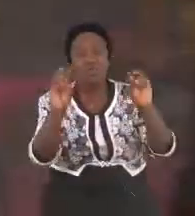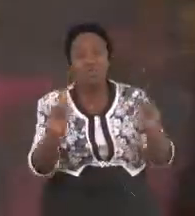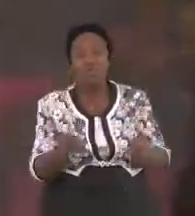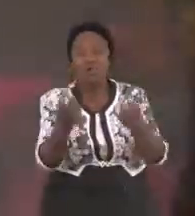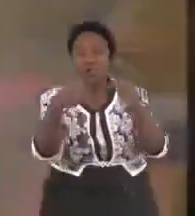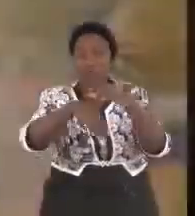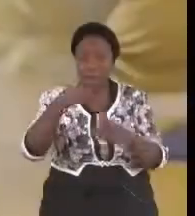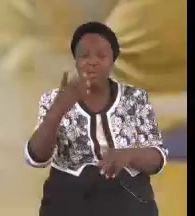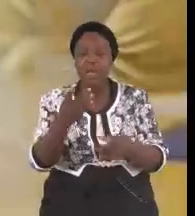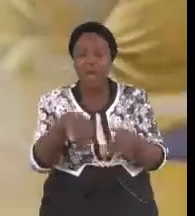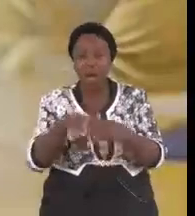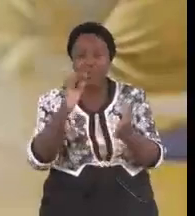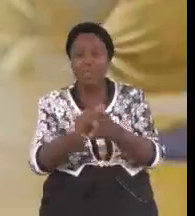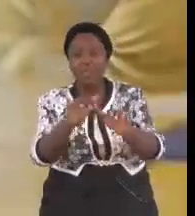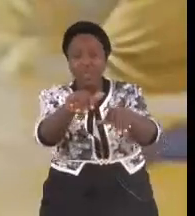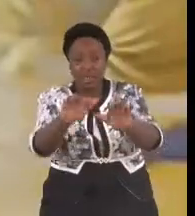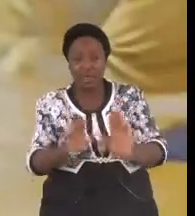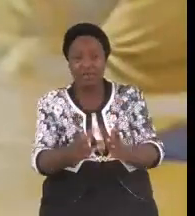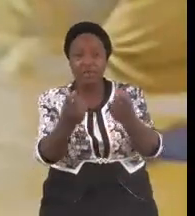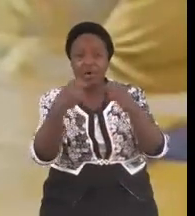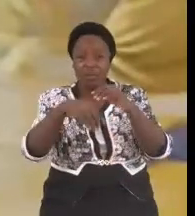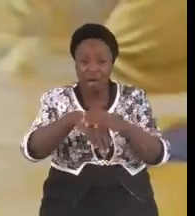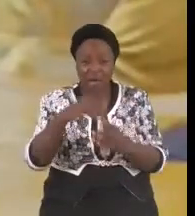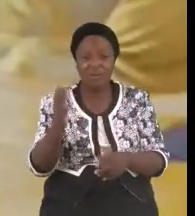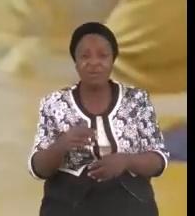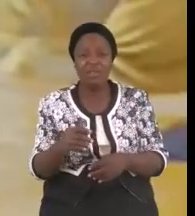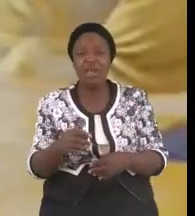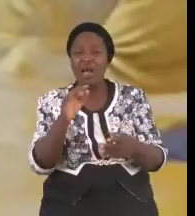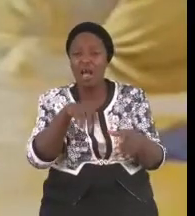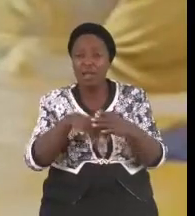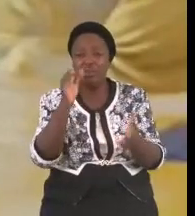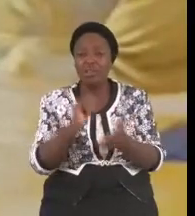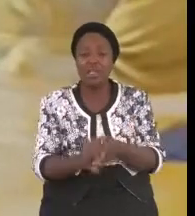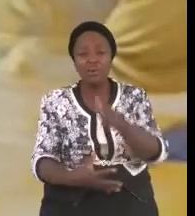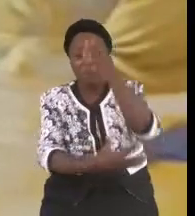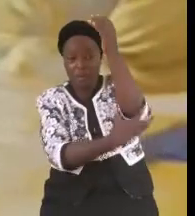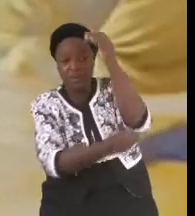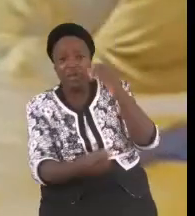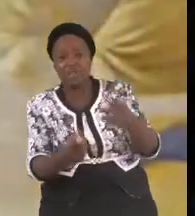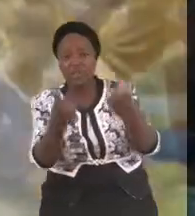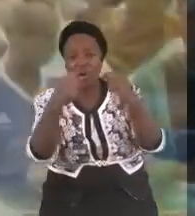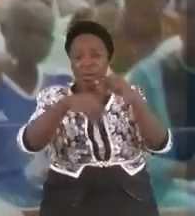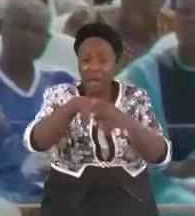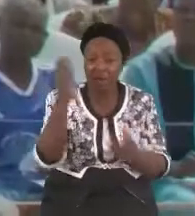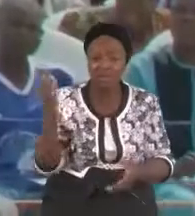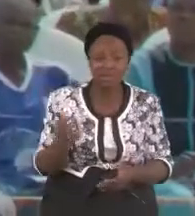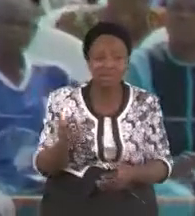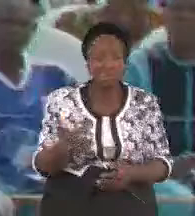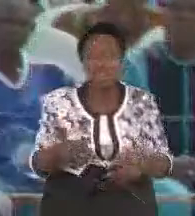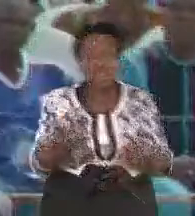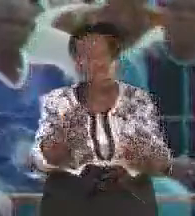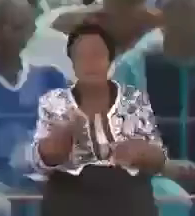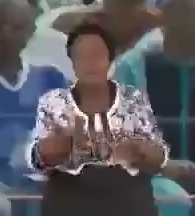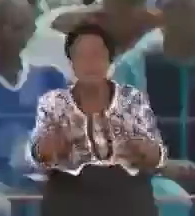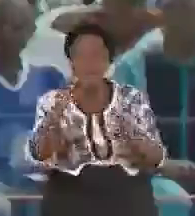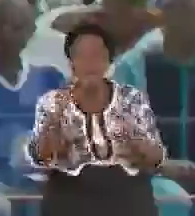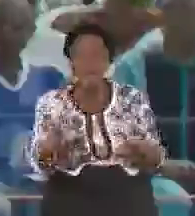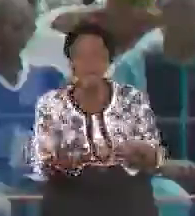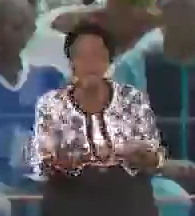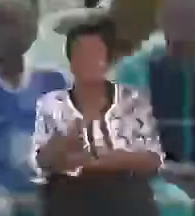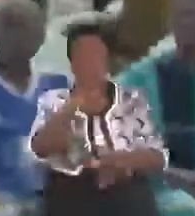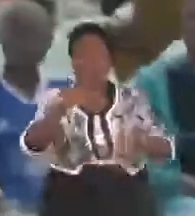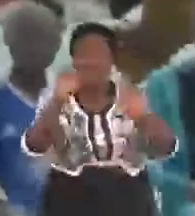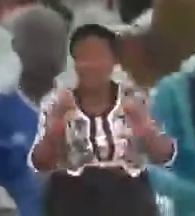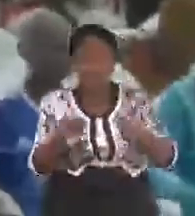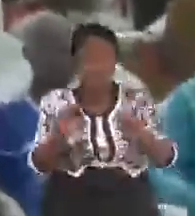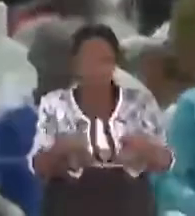grave, come forth. Out of that poverty, come forth. Out of that impossibility.